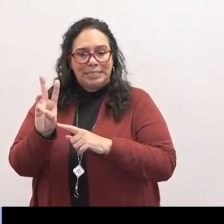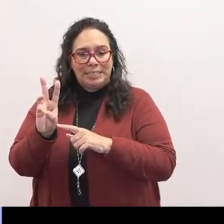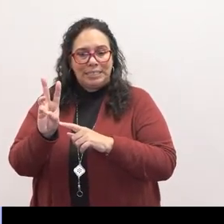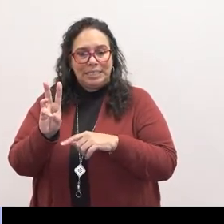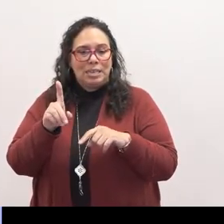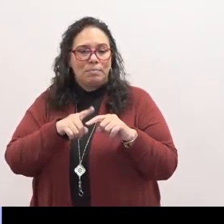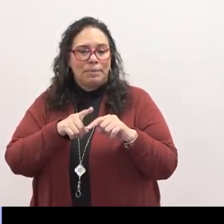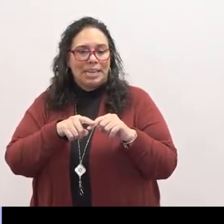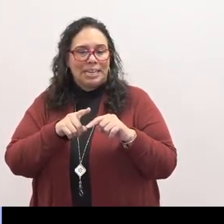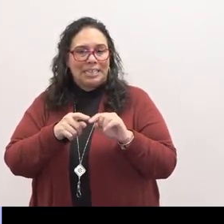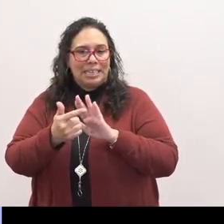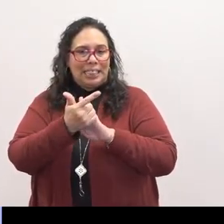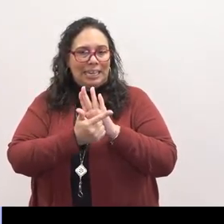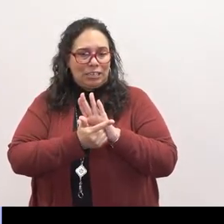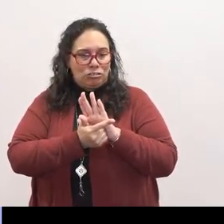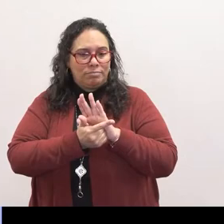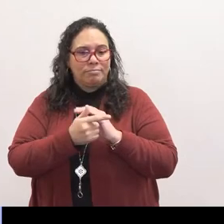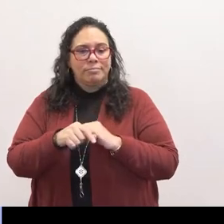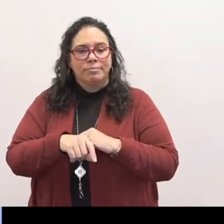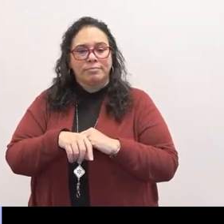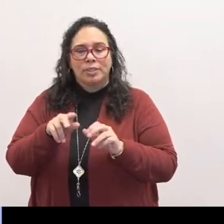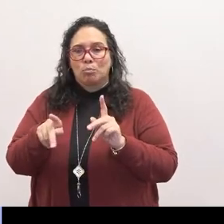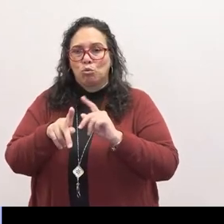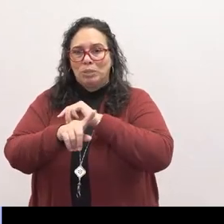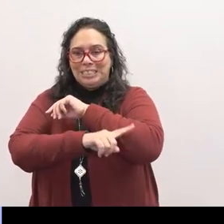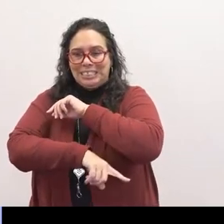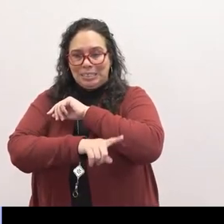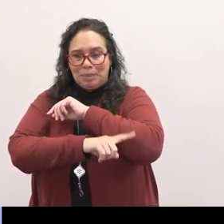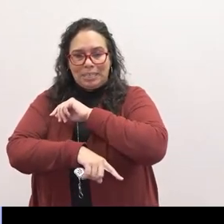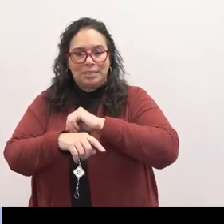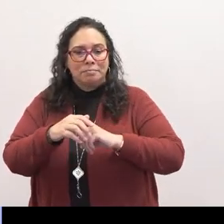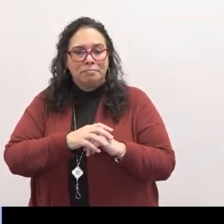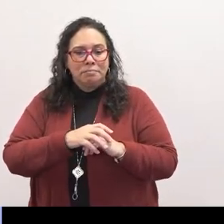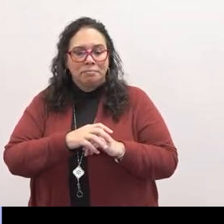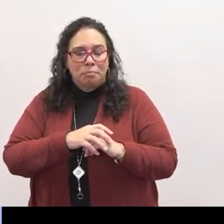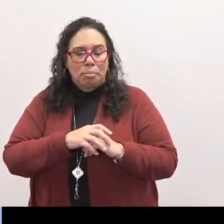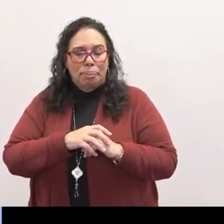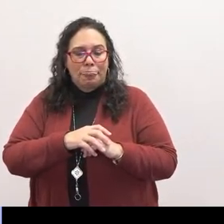and anticipated litigation. Another is pupil discipline, which we reported out today.